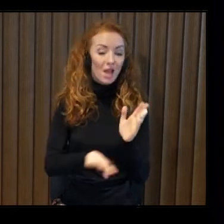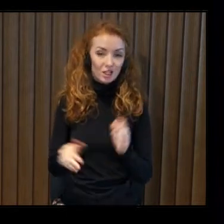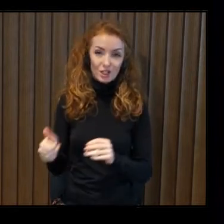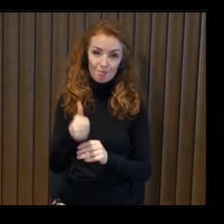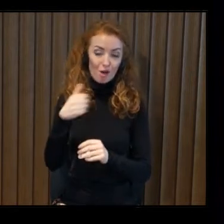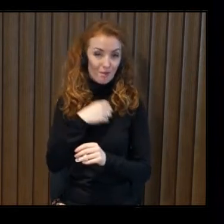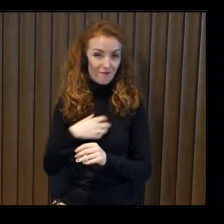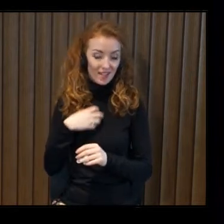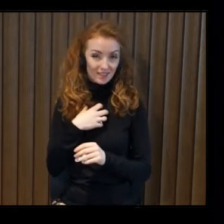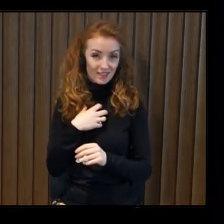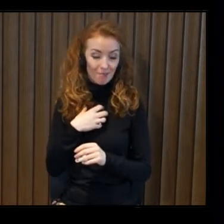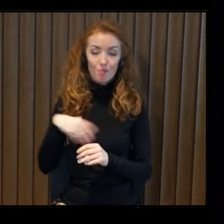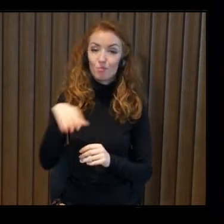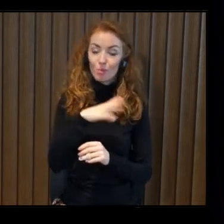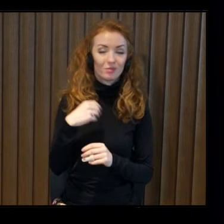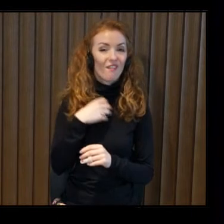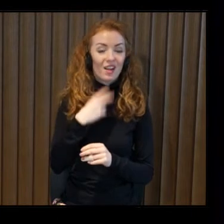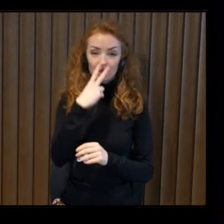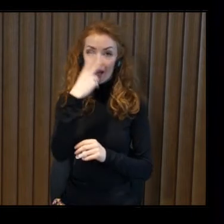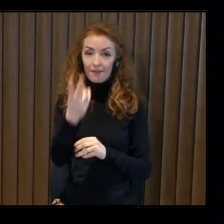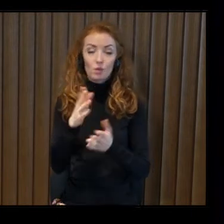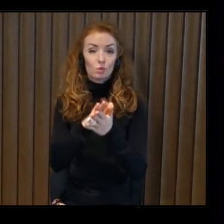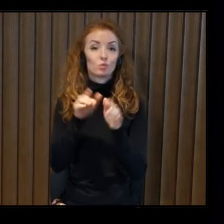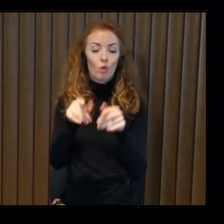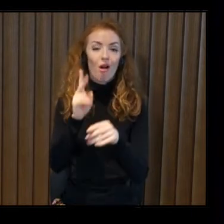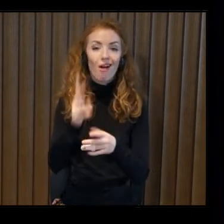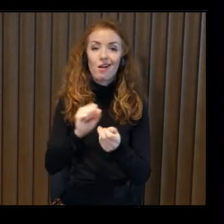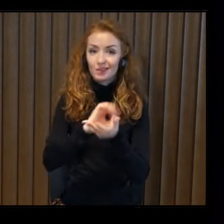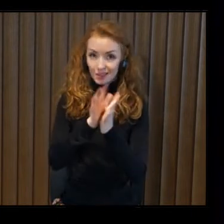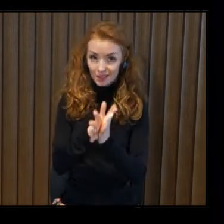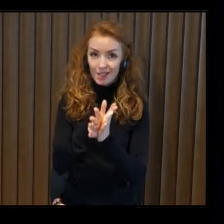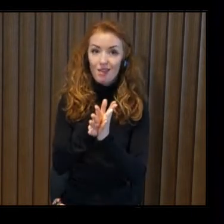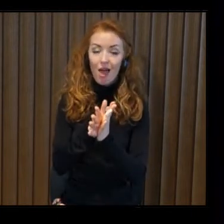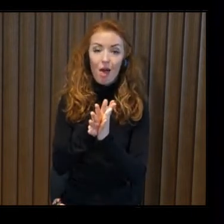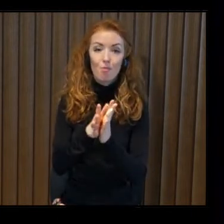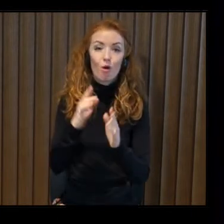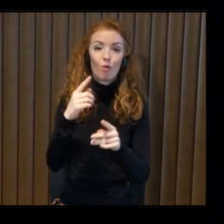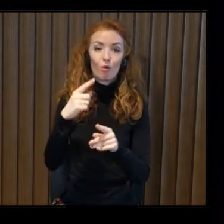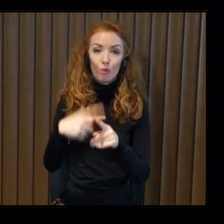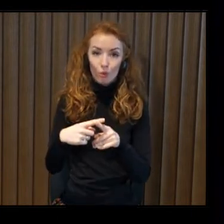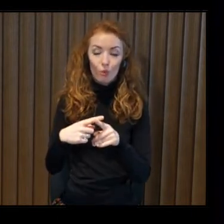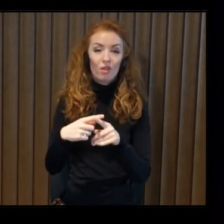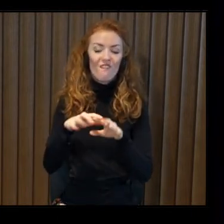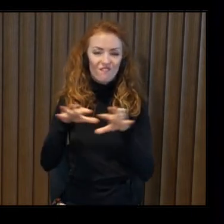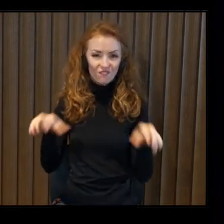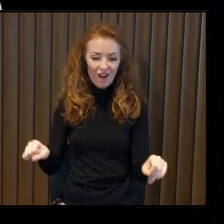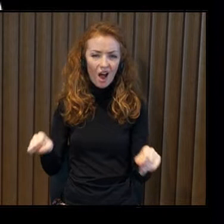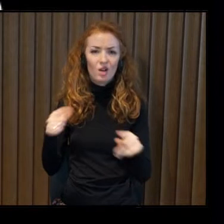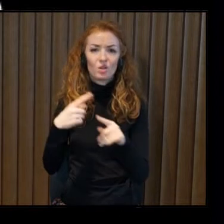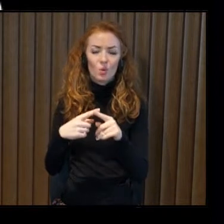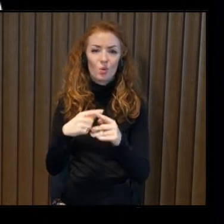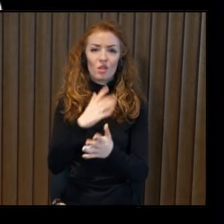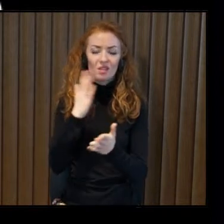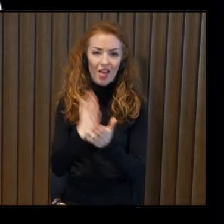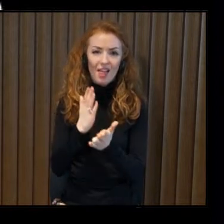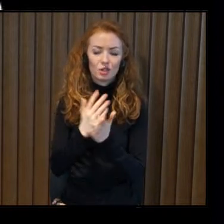in which society is designed and the systems of power and oppression that exist that limit someone's chances for achieving